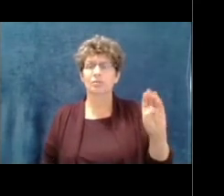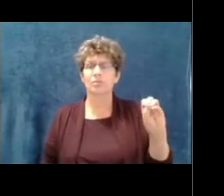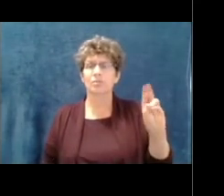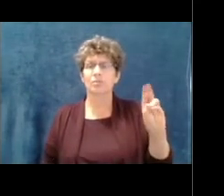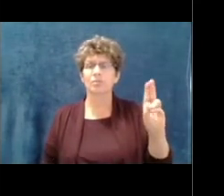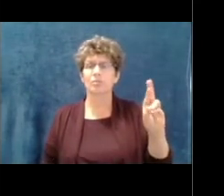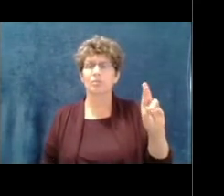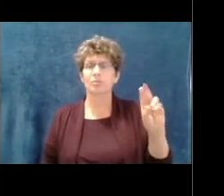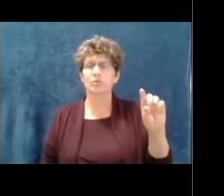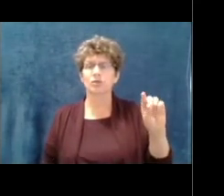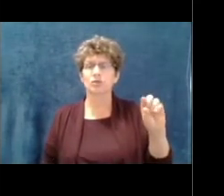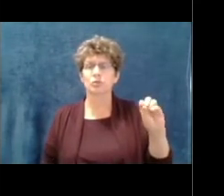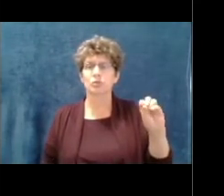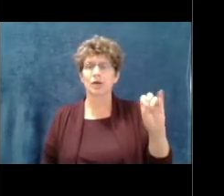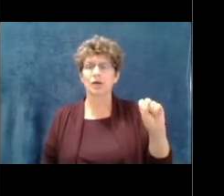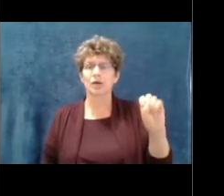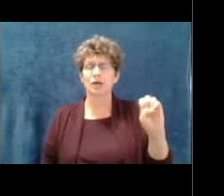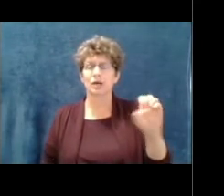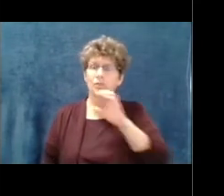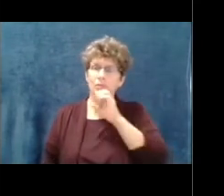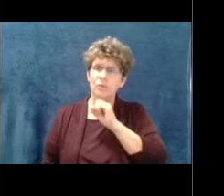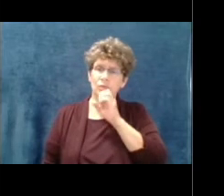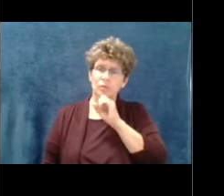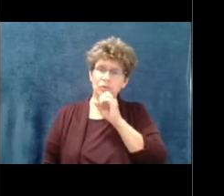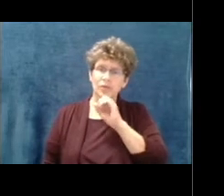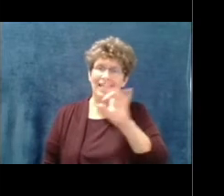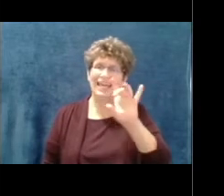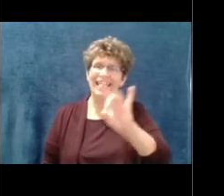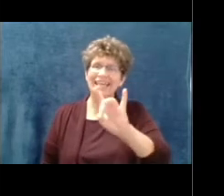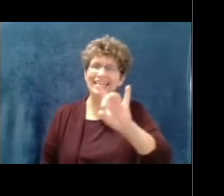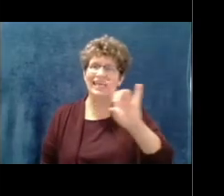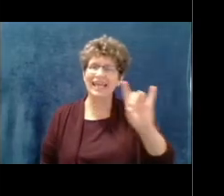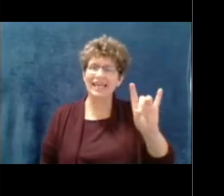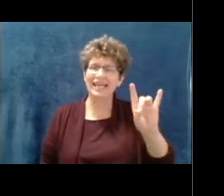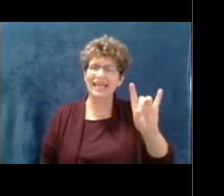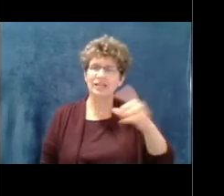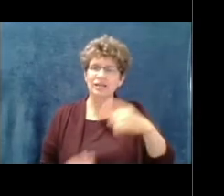$3.2 million in 2005. Not too bad, right?